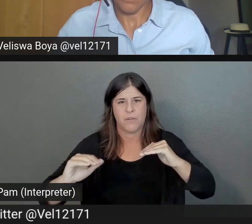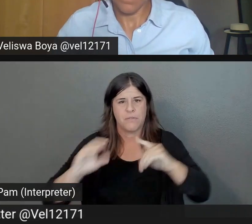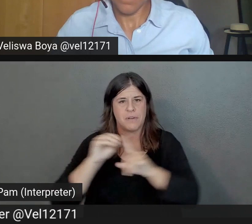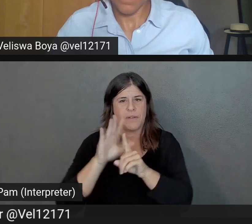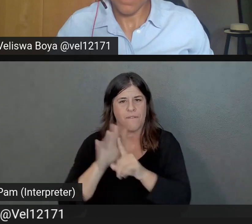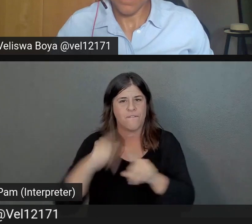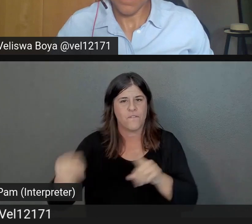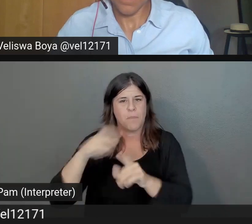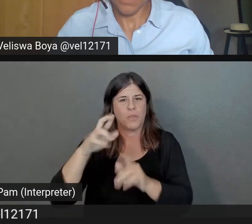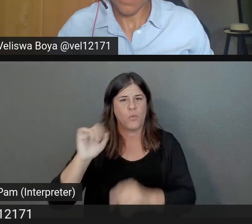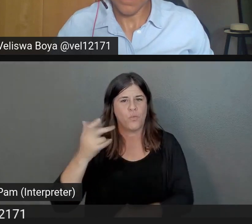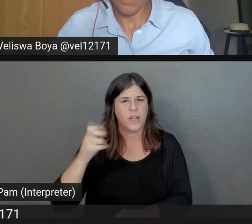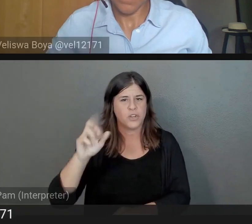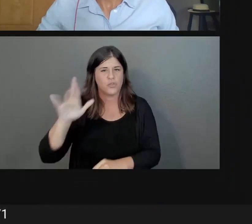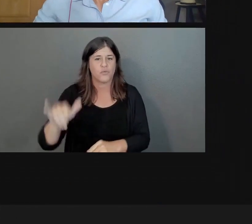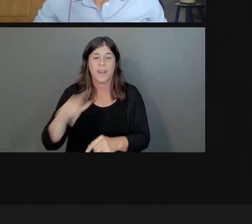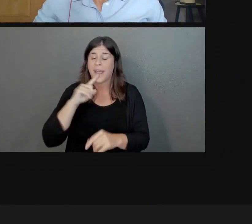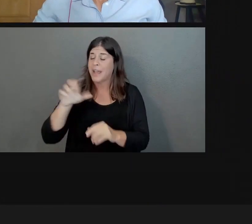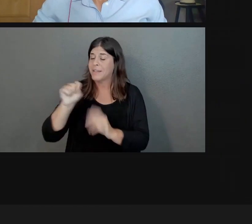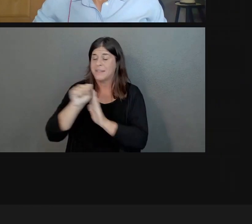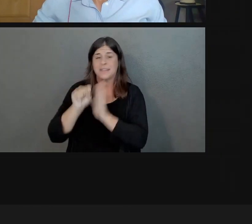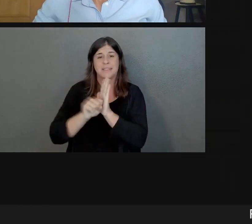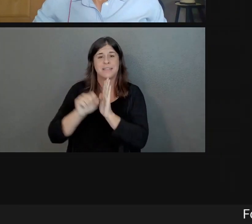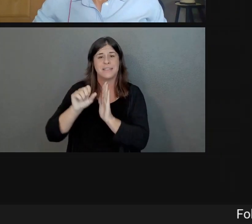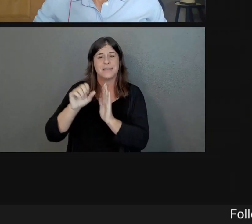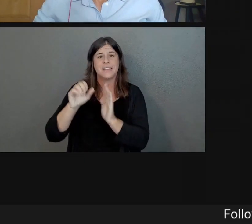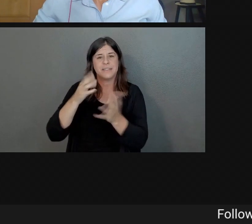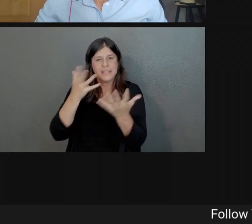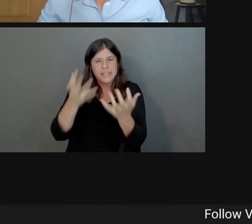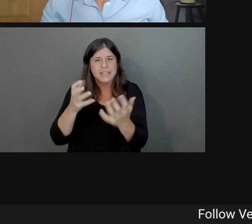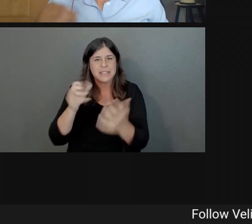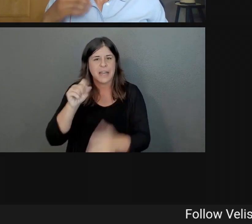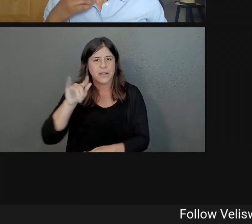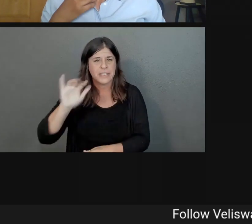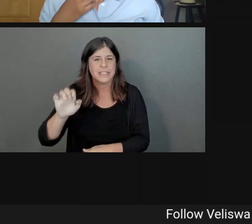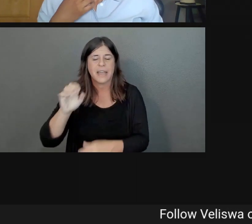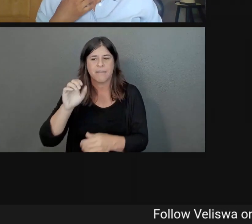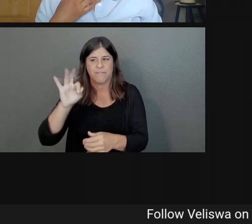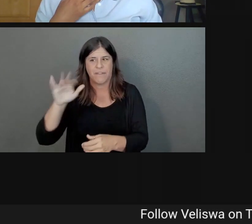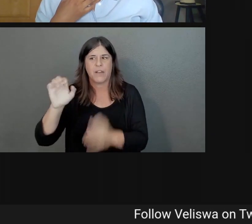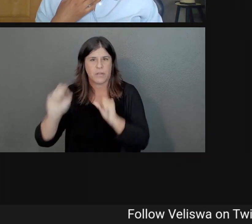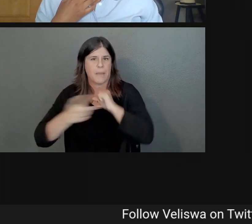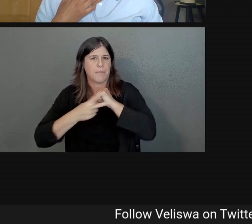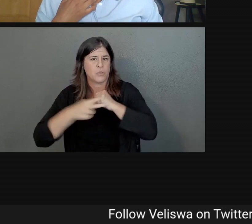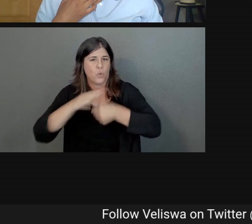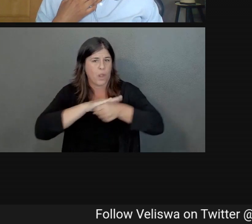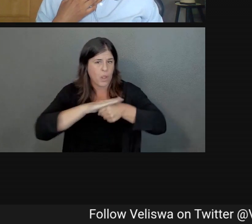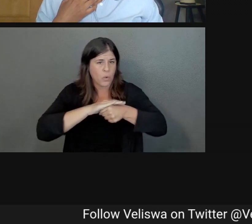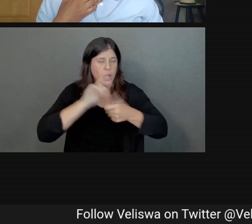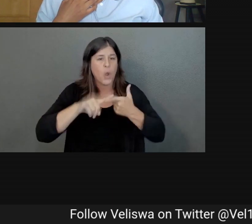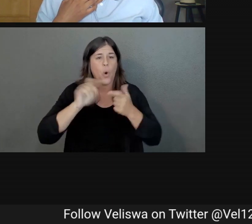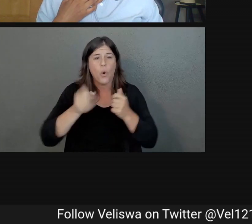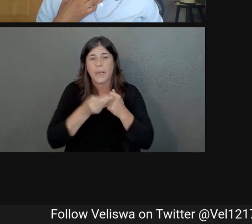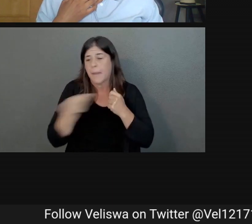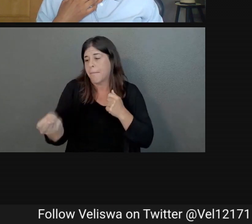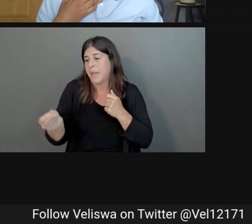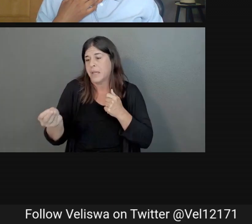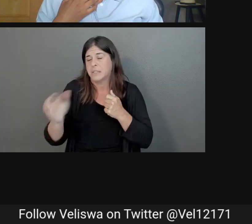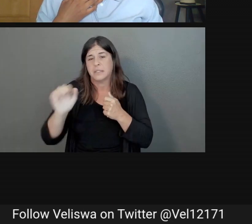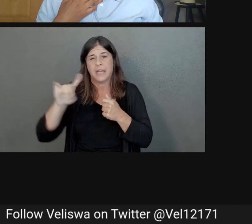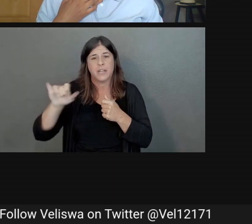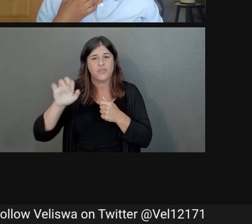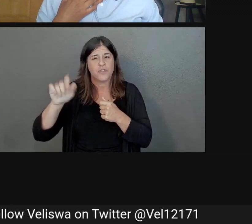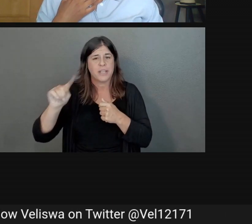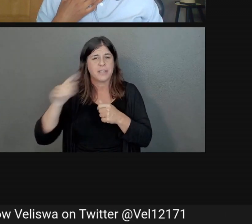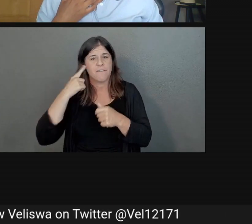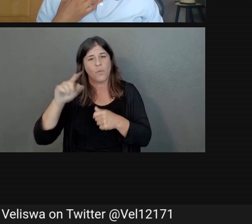registry. And the state files, these desired state files can be stored locally or can be passed in as a JSON blob directly in my